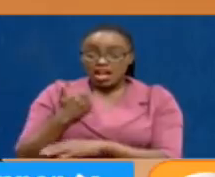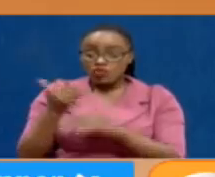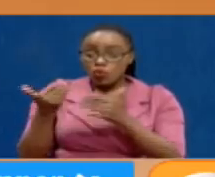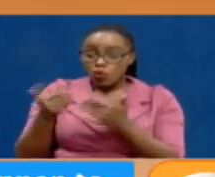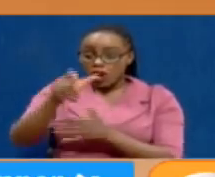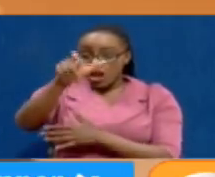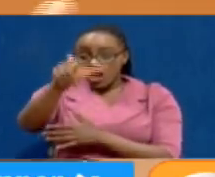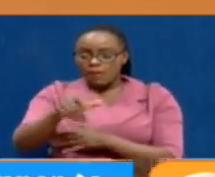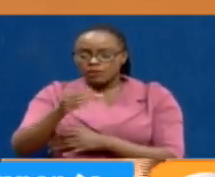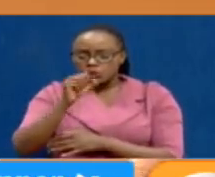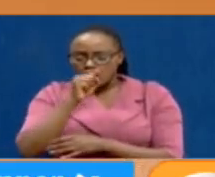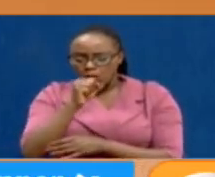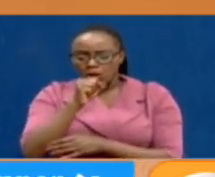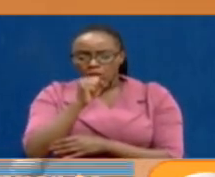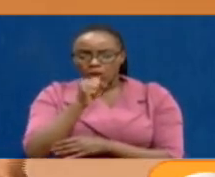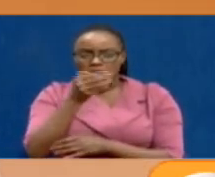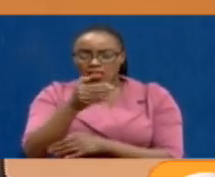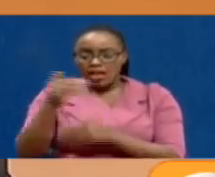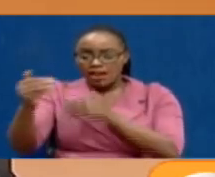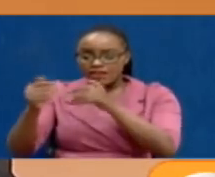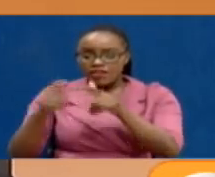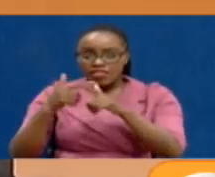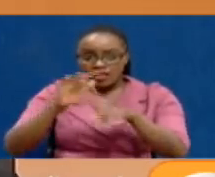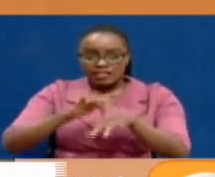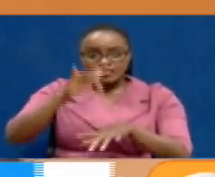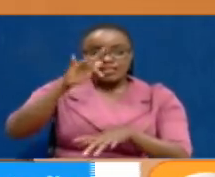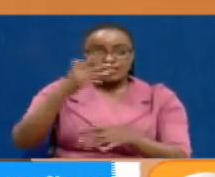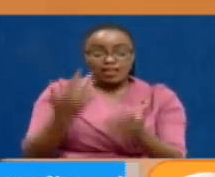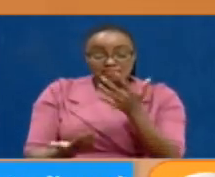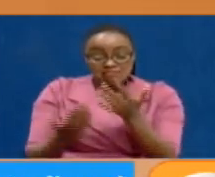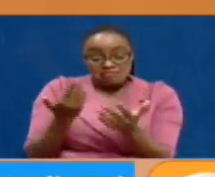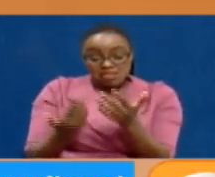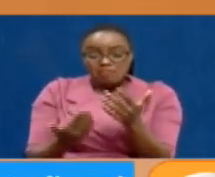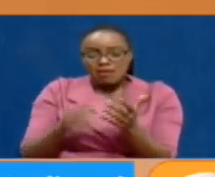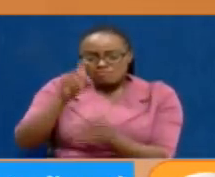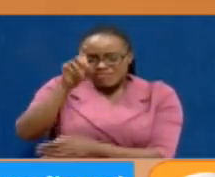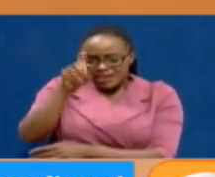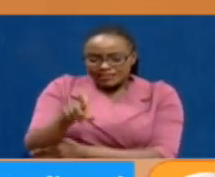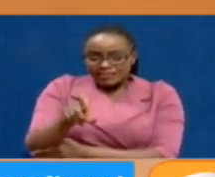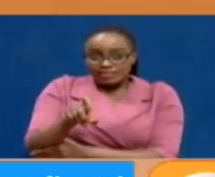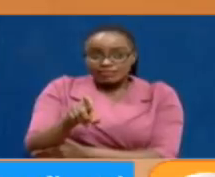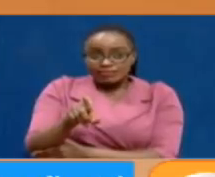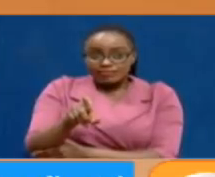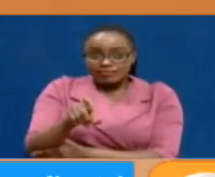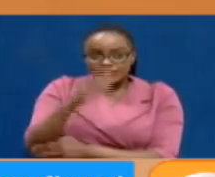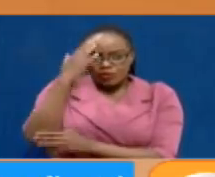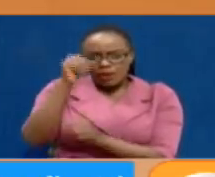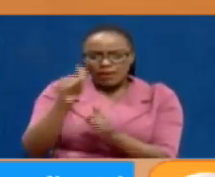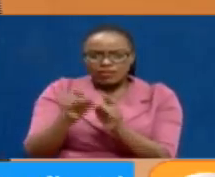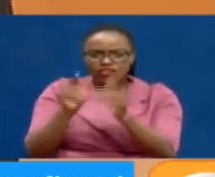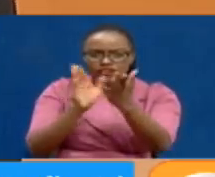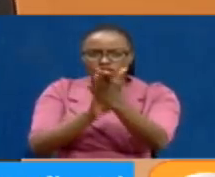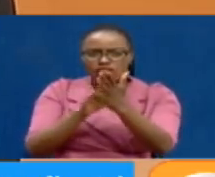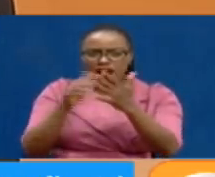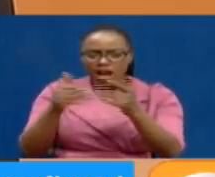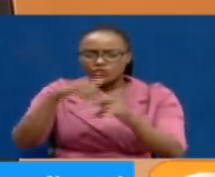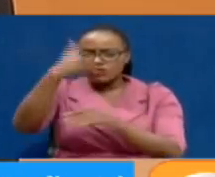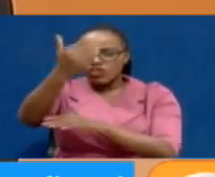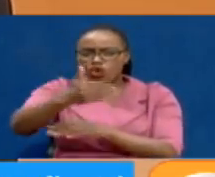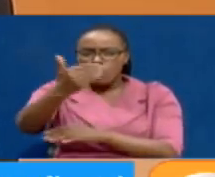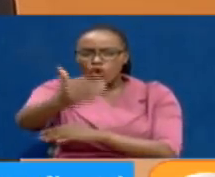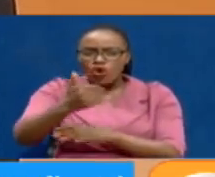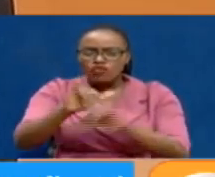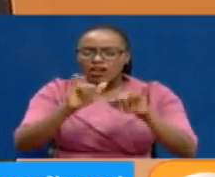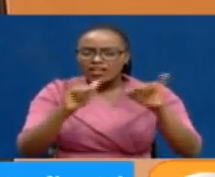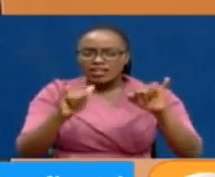someone sneezed across and touched, then you have to really I don't know the recommendation for how regular